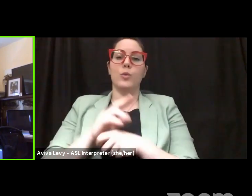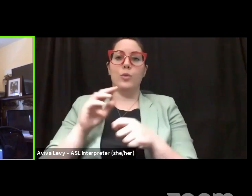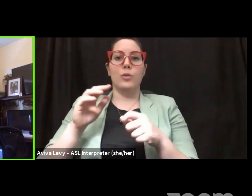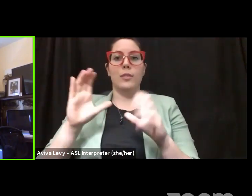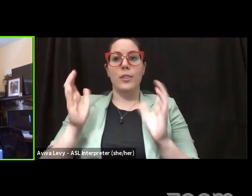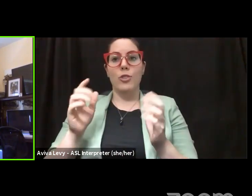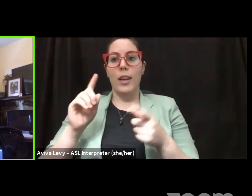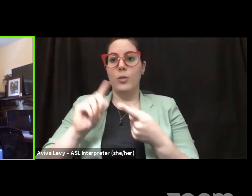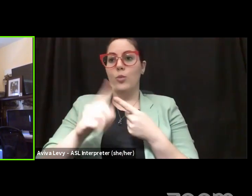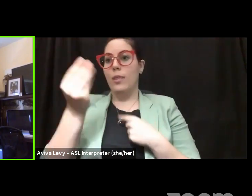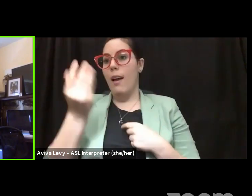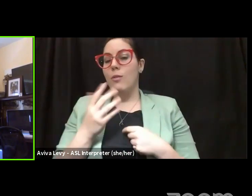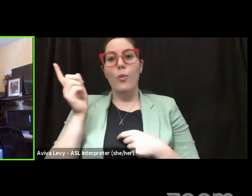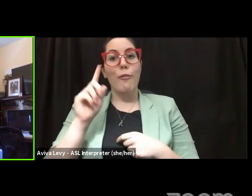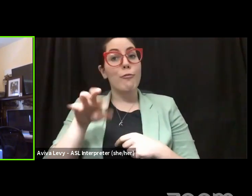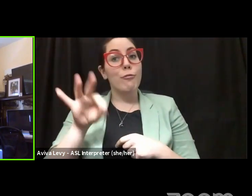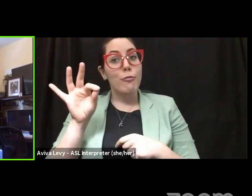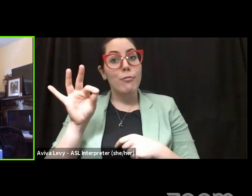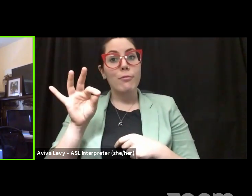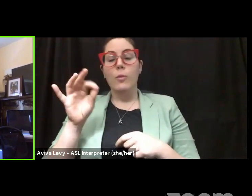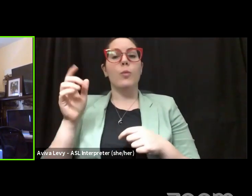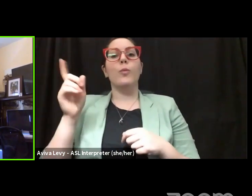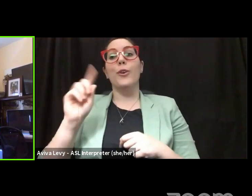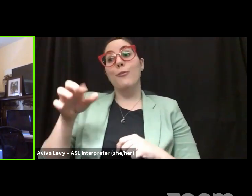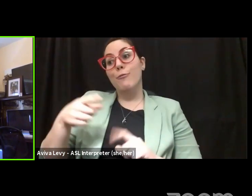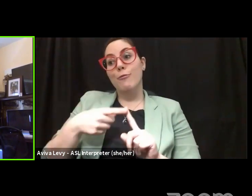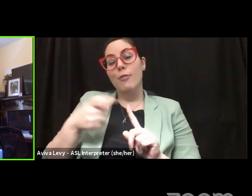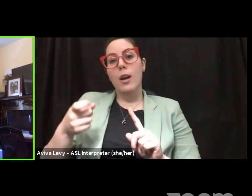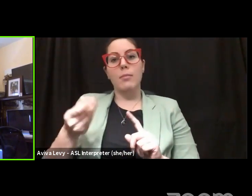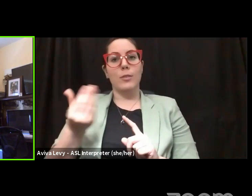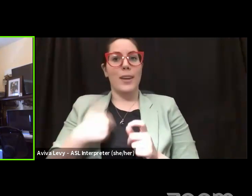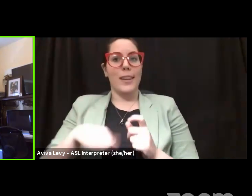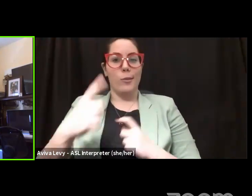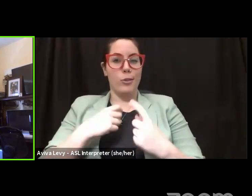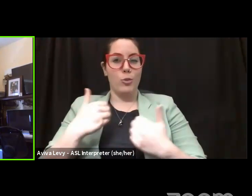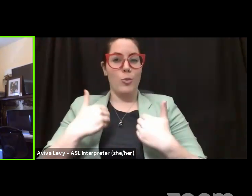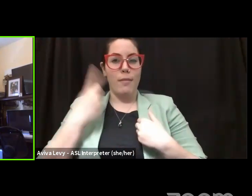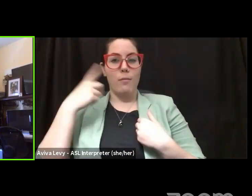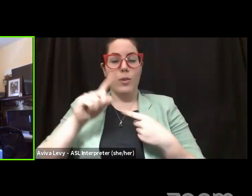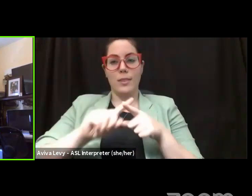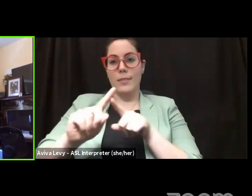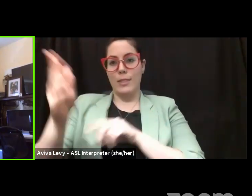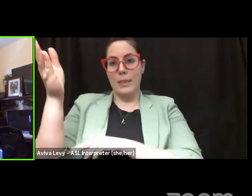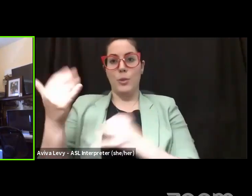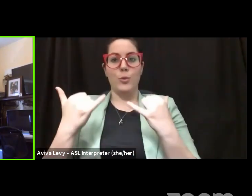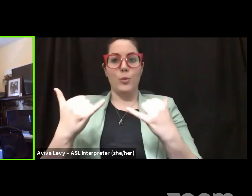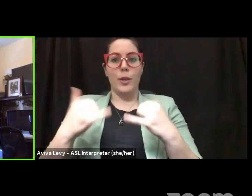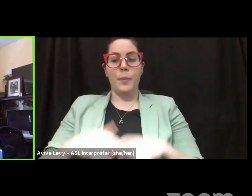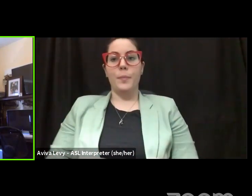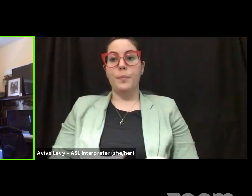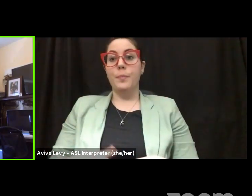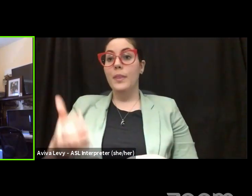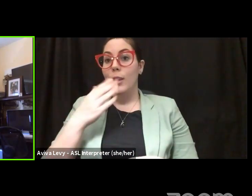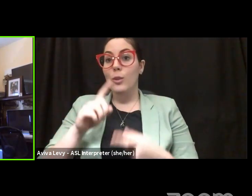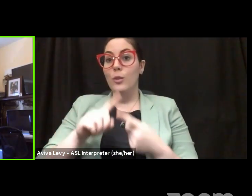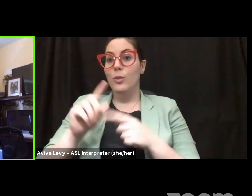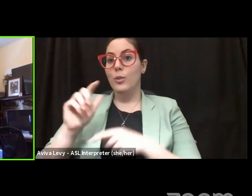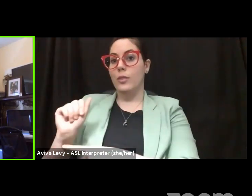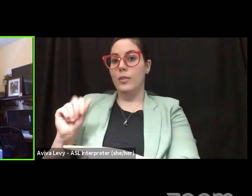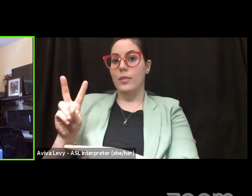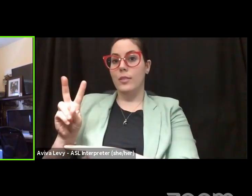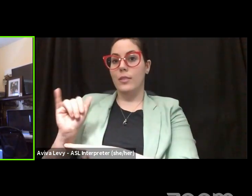on from and post any questions you might have for our speakers. I also want to thank Aviva